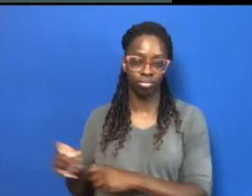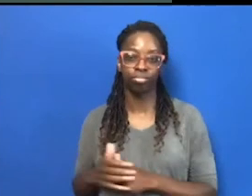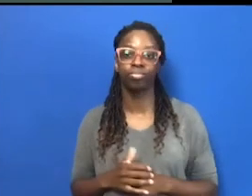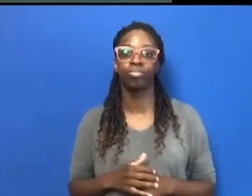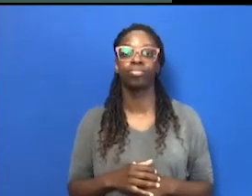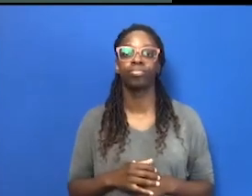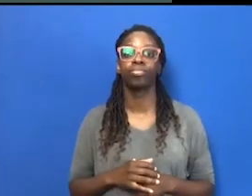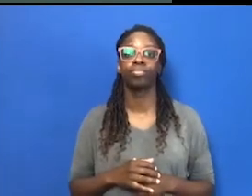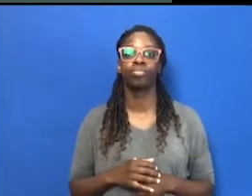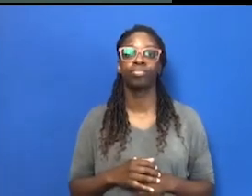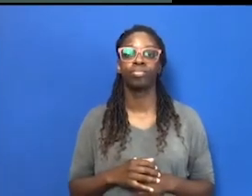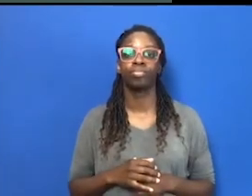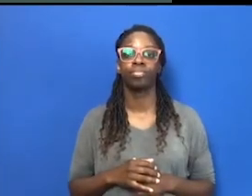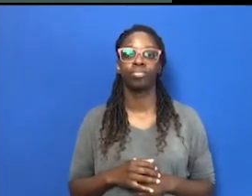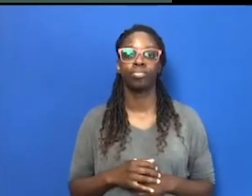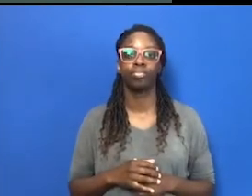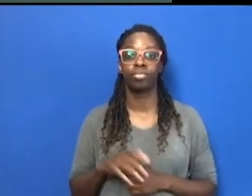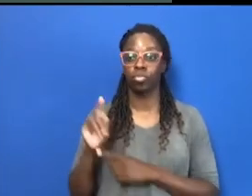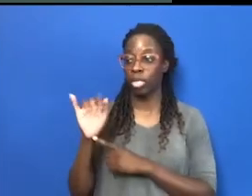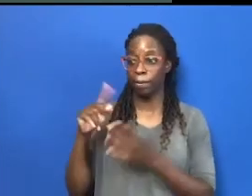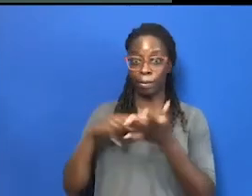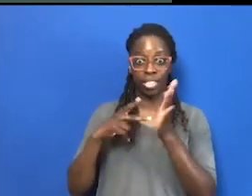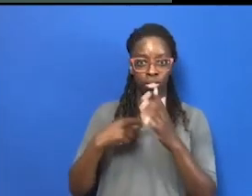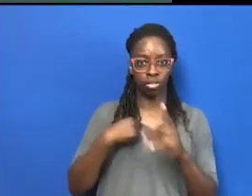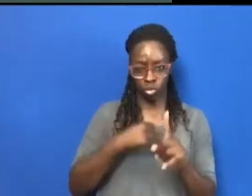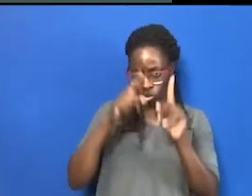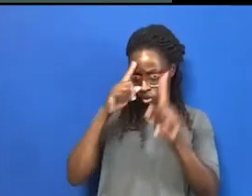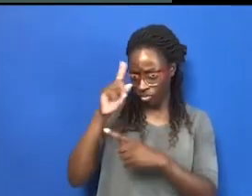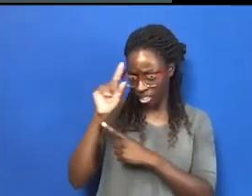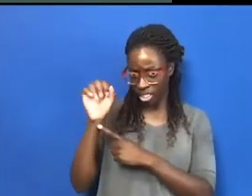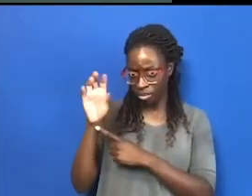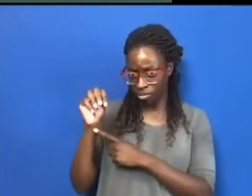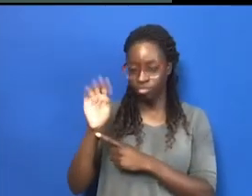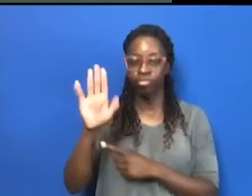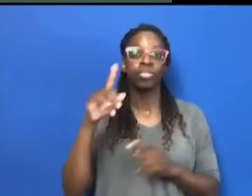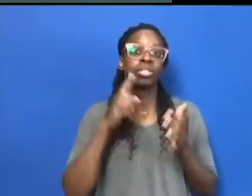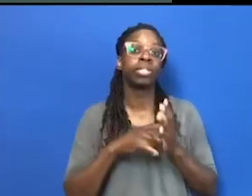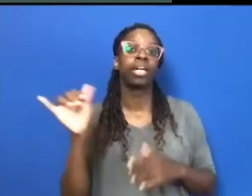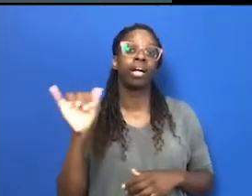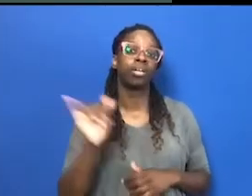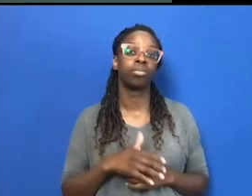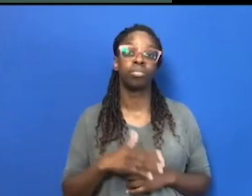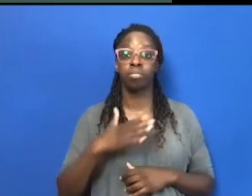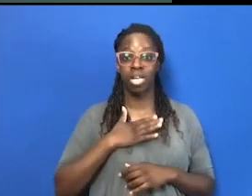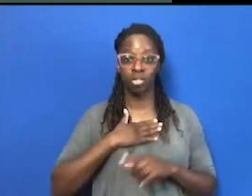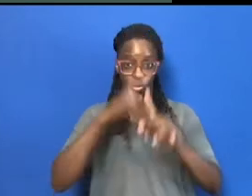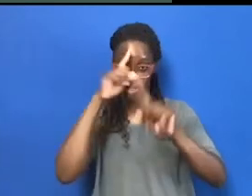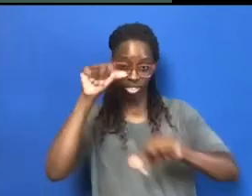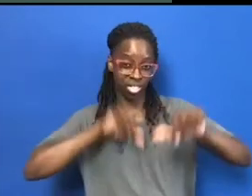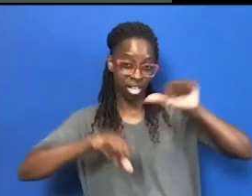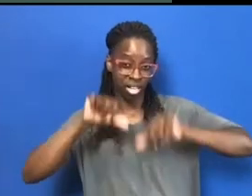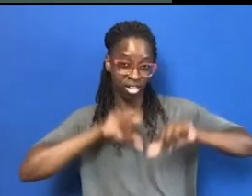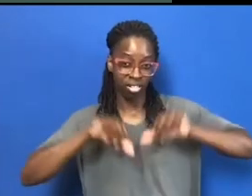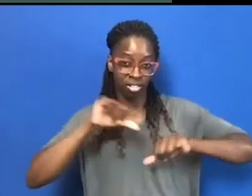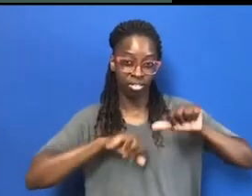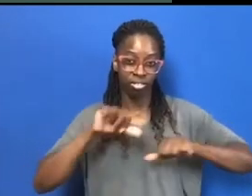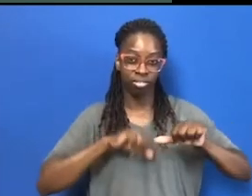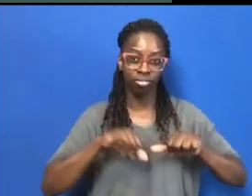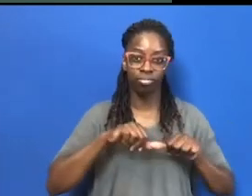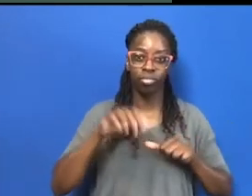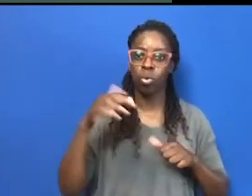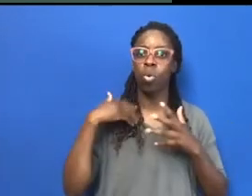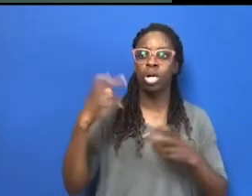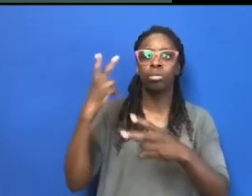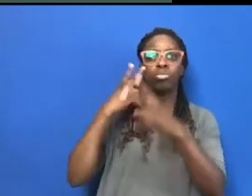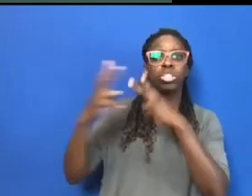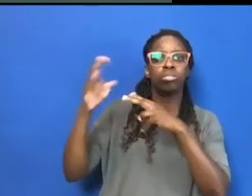goals. So let's say your STEM learning goal is to focus on science and the process of predicting, experimenting, communicating